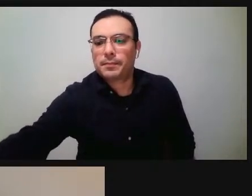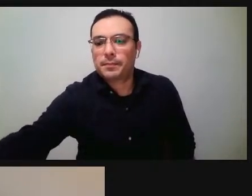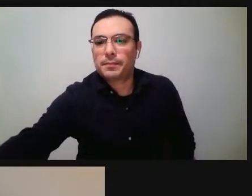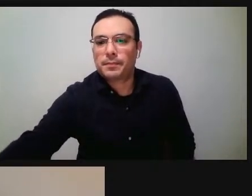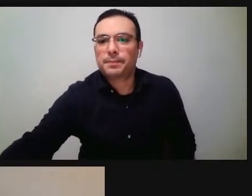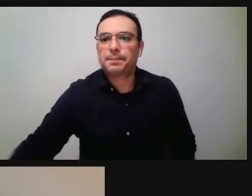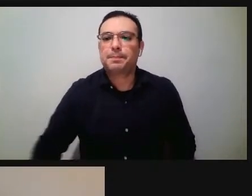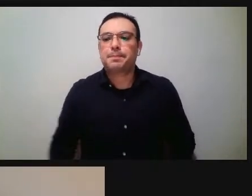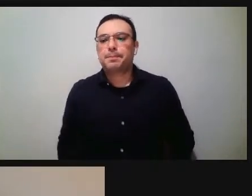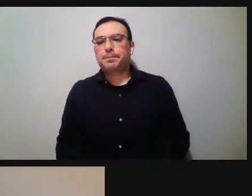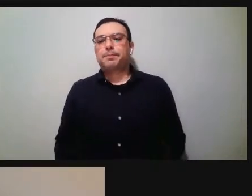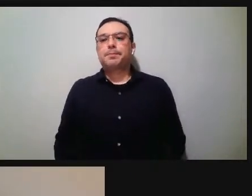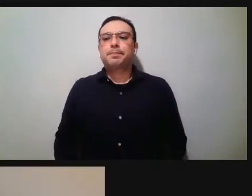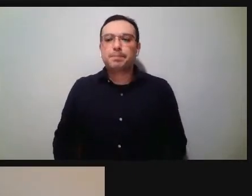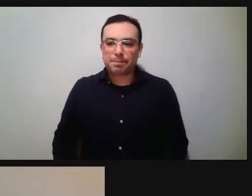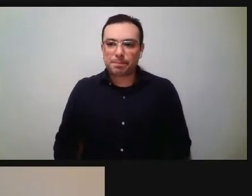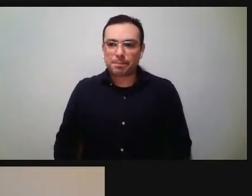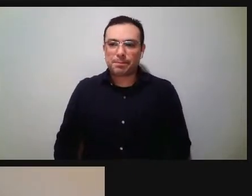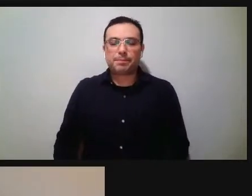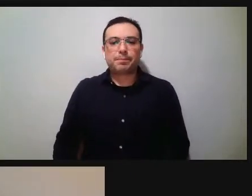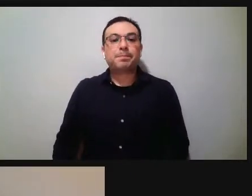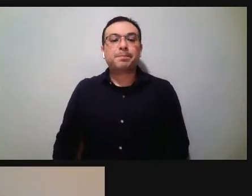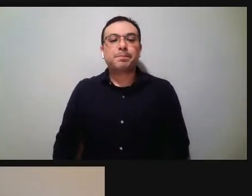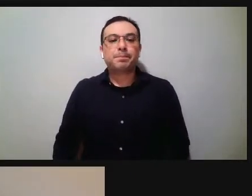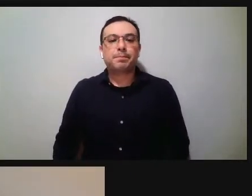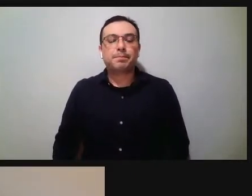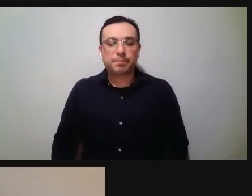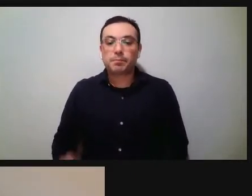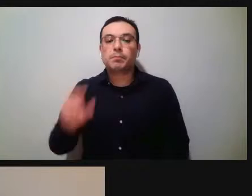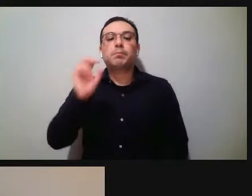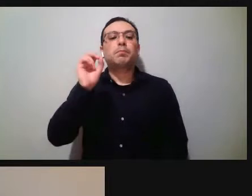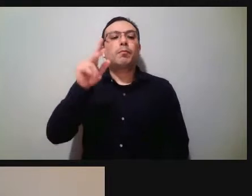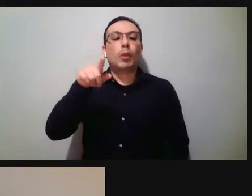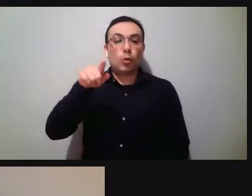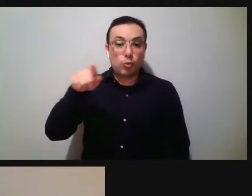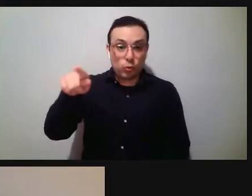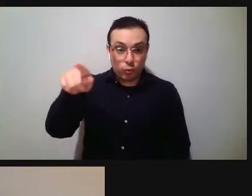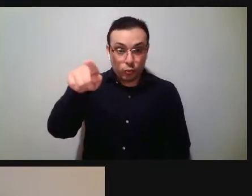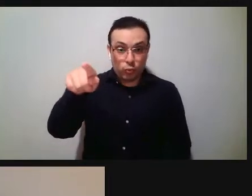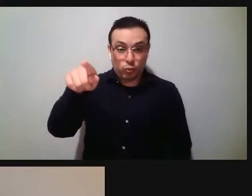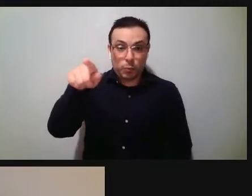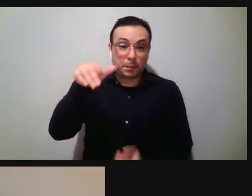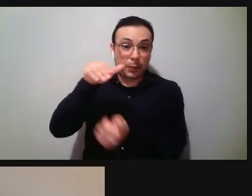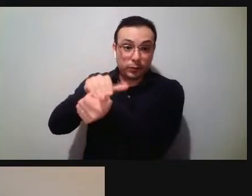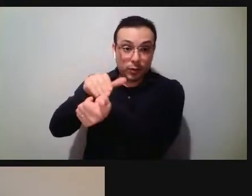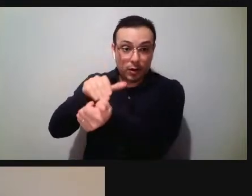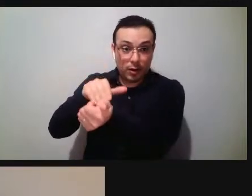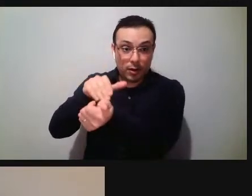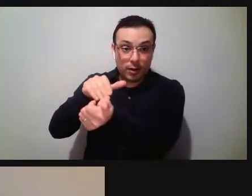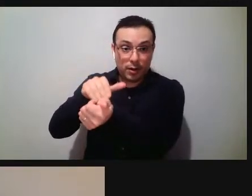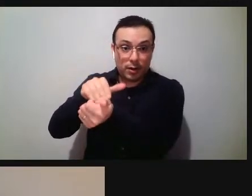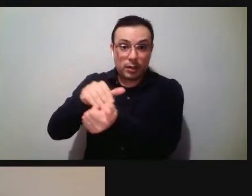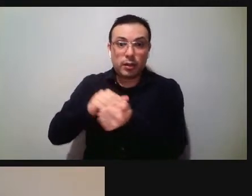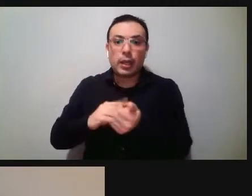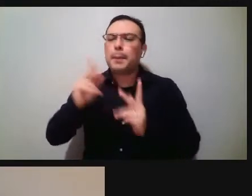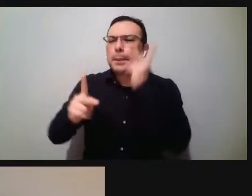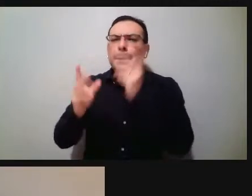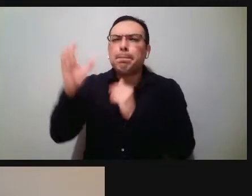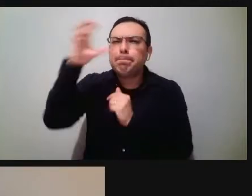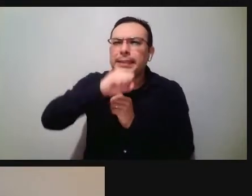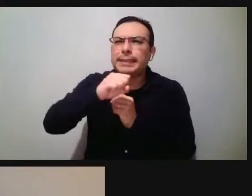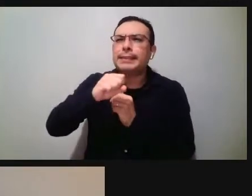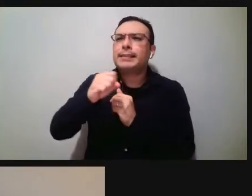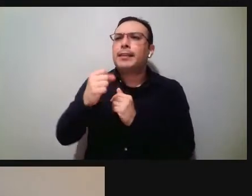thinking about, or what are people talking about that will make to the that will make it to the public in the coming weeks?